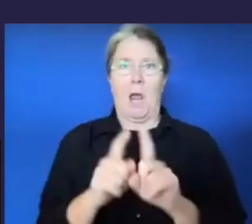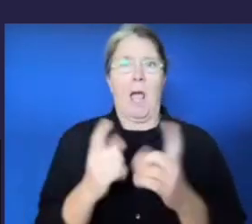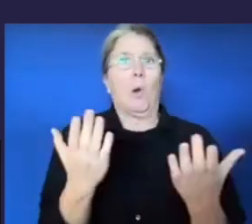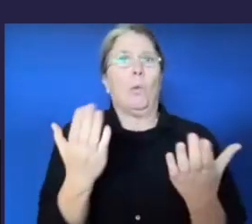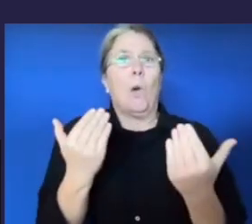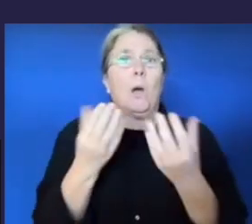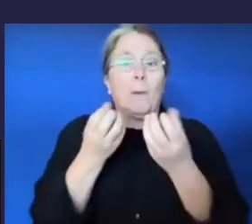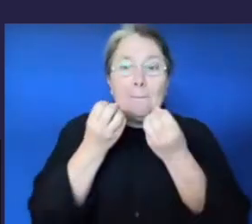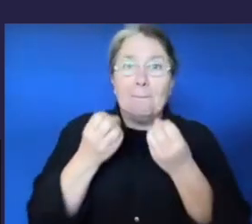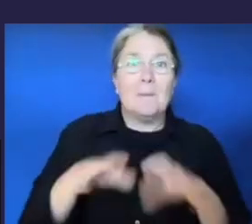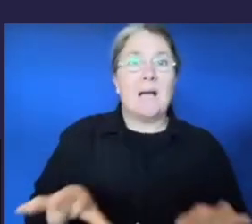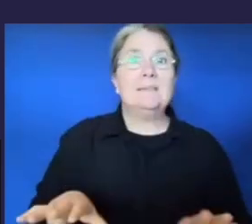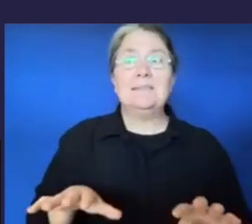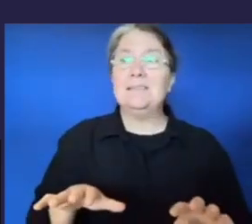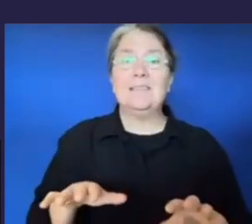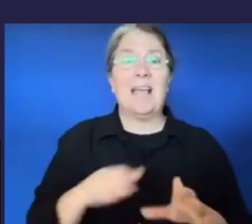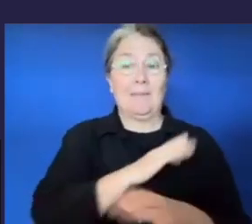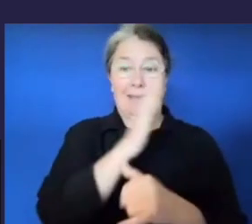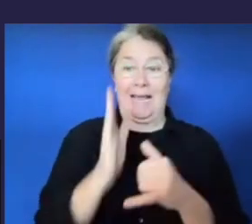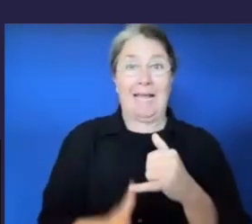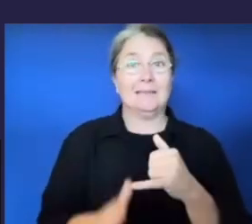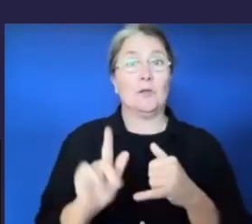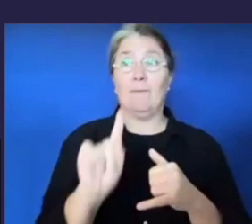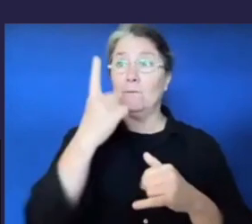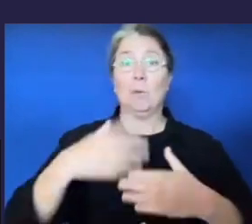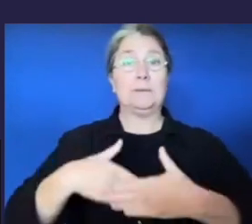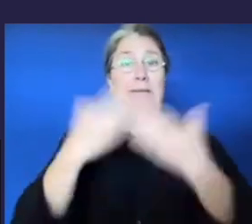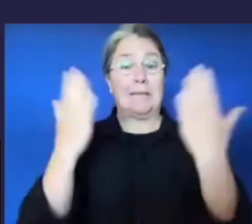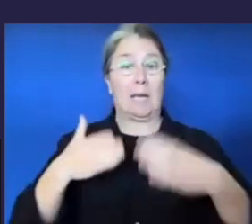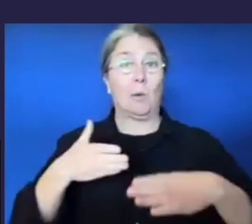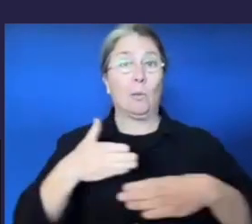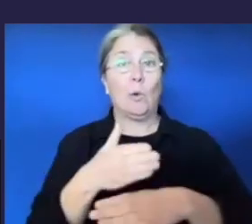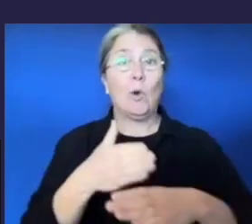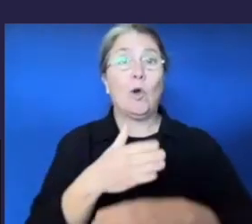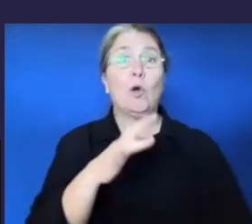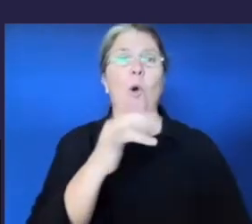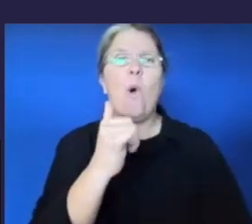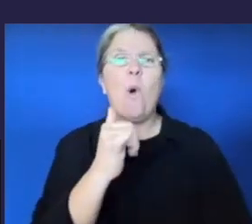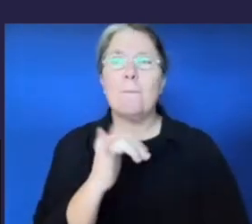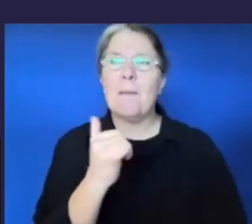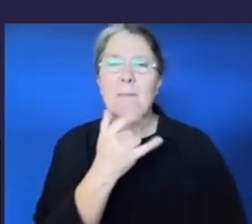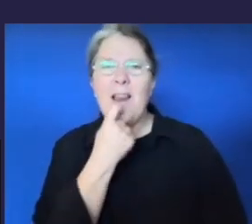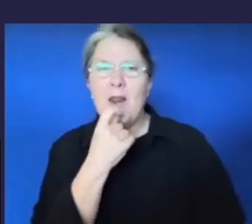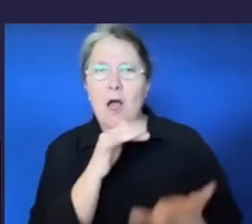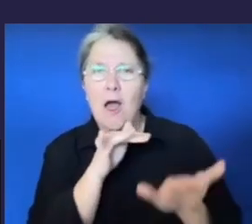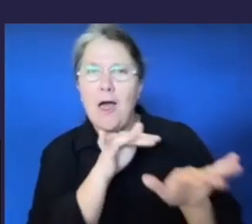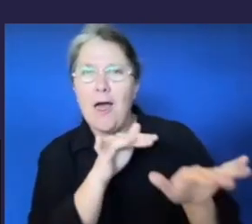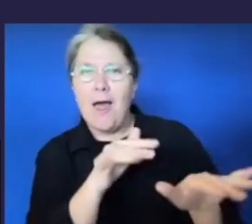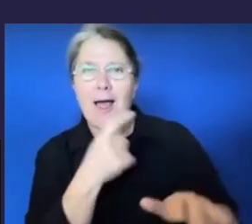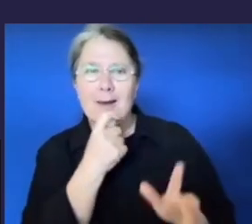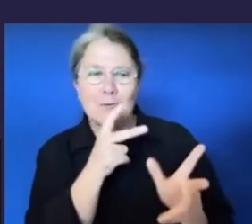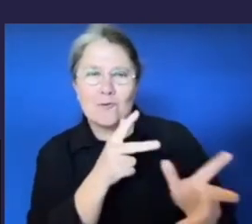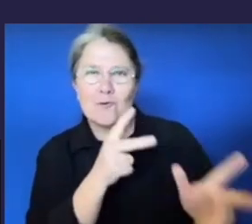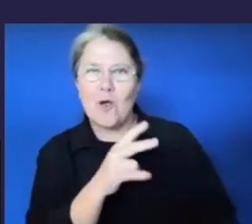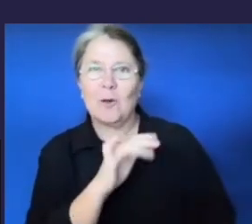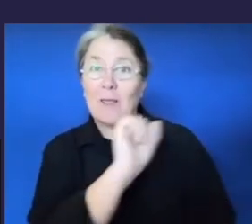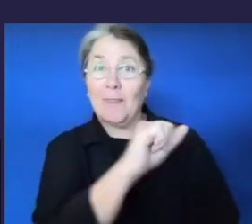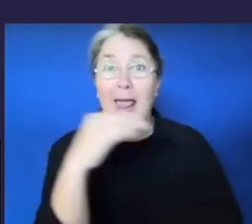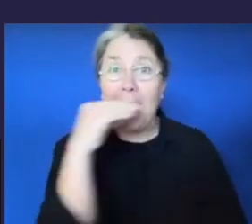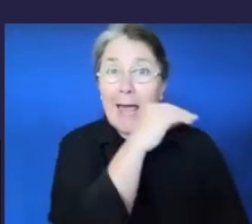the person's first day of work, or something more informal, like playing a small joke on the person, such as hiding their lunch or their